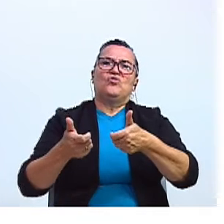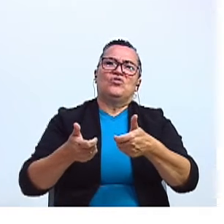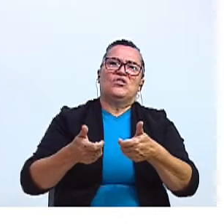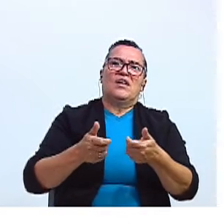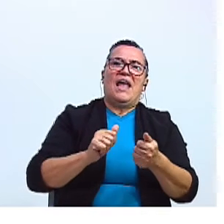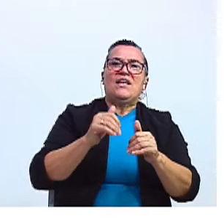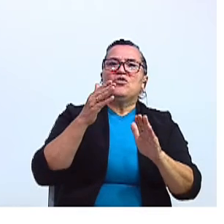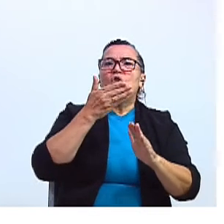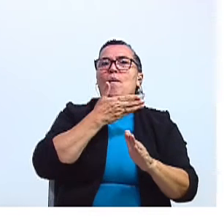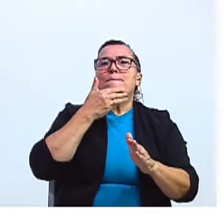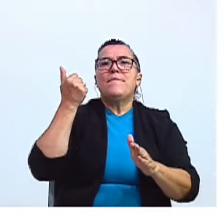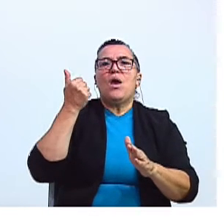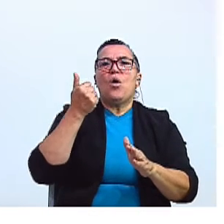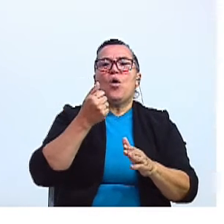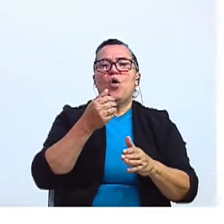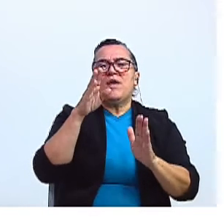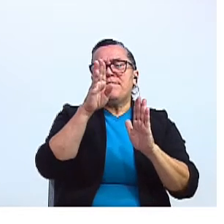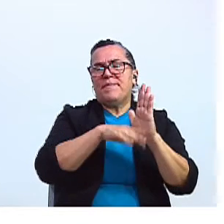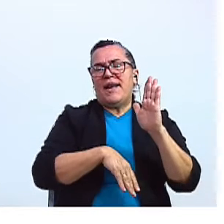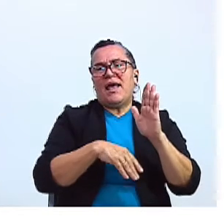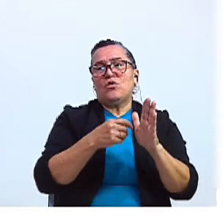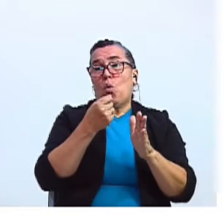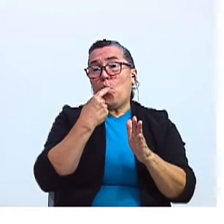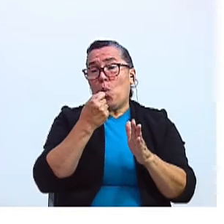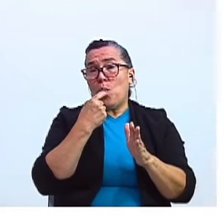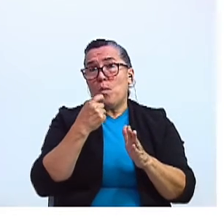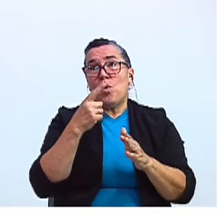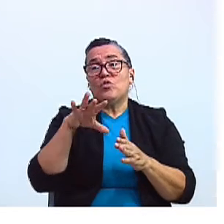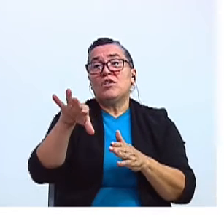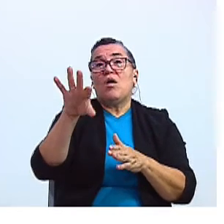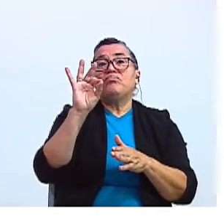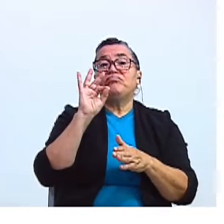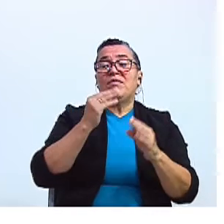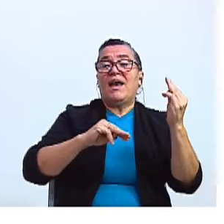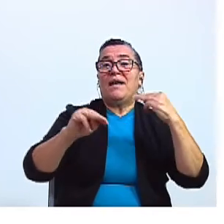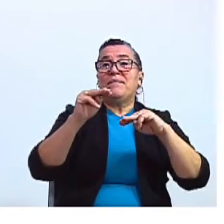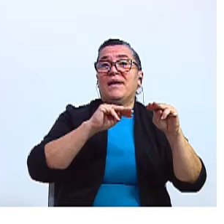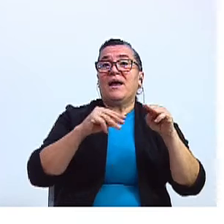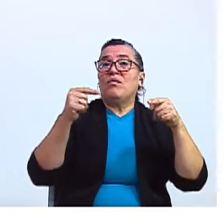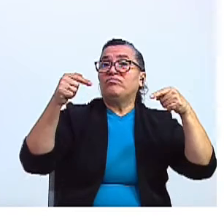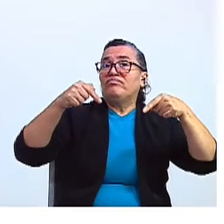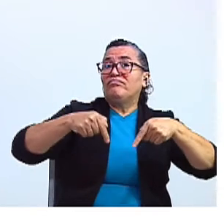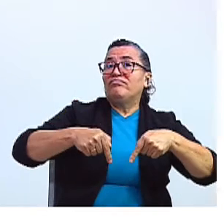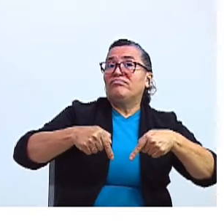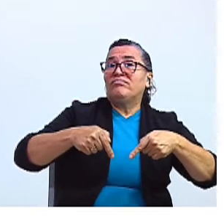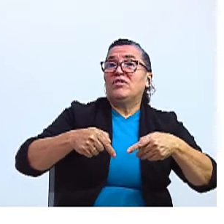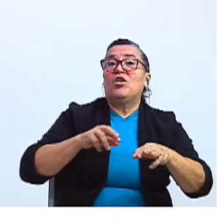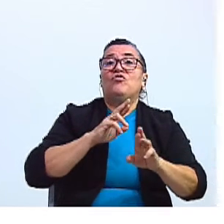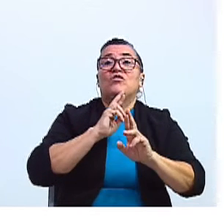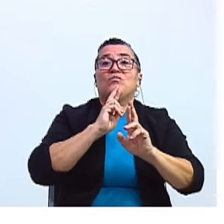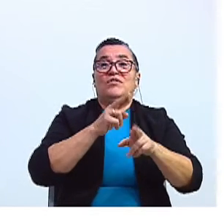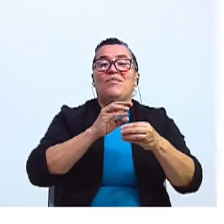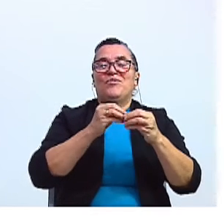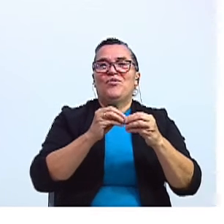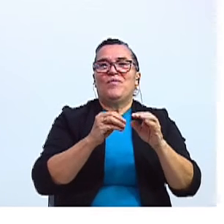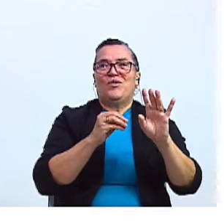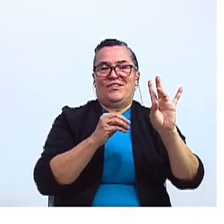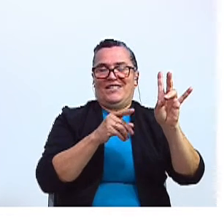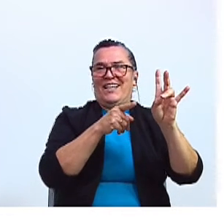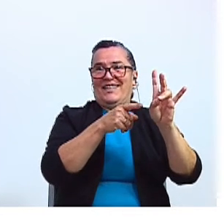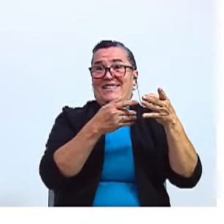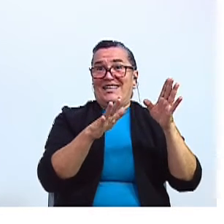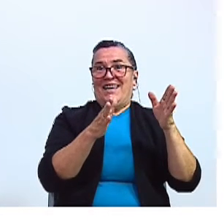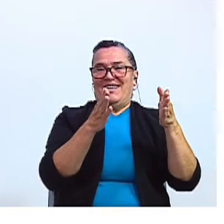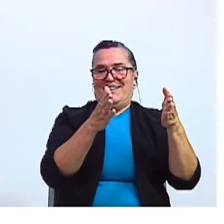cheapest herbal remedy you can find in the market. Here we answer question number